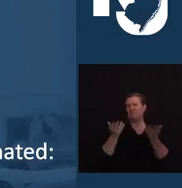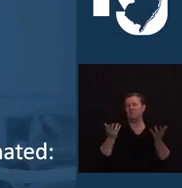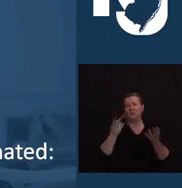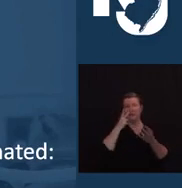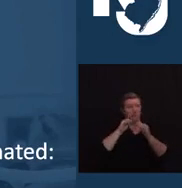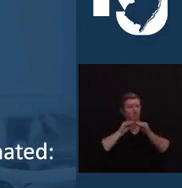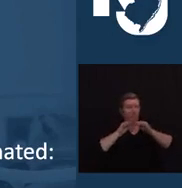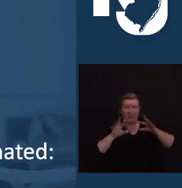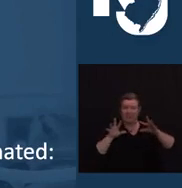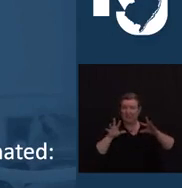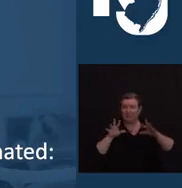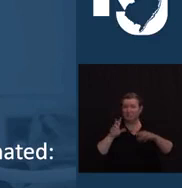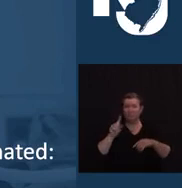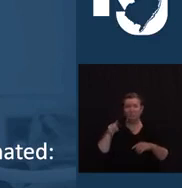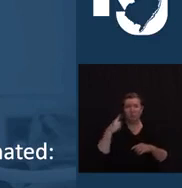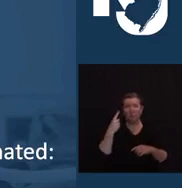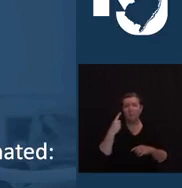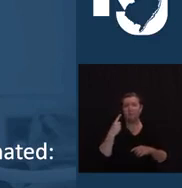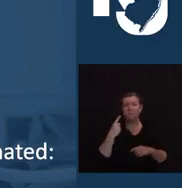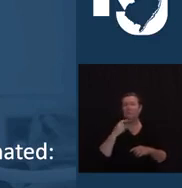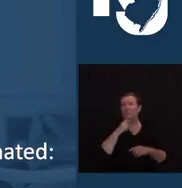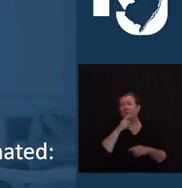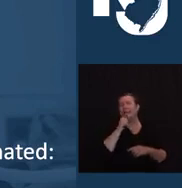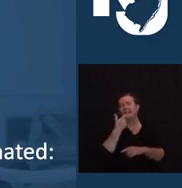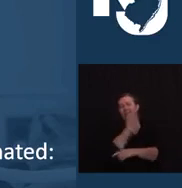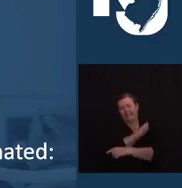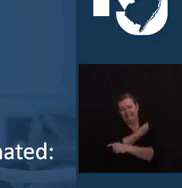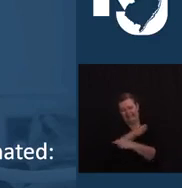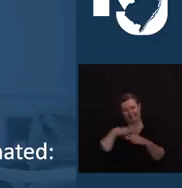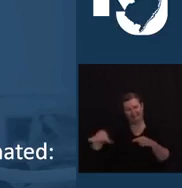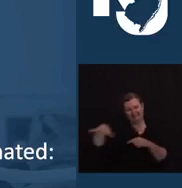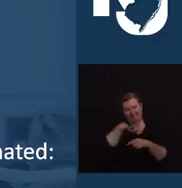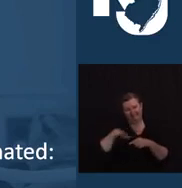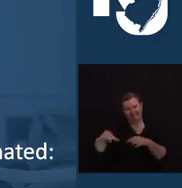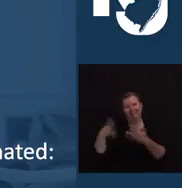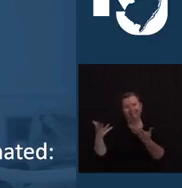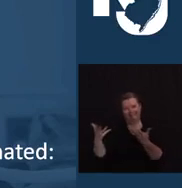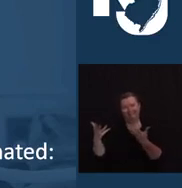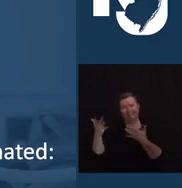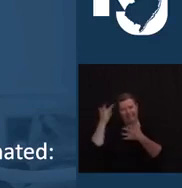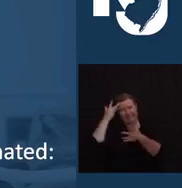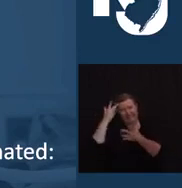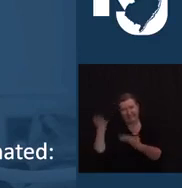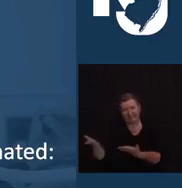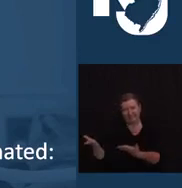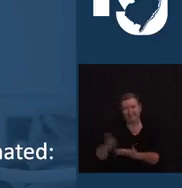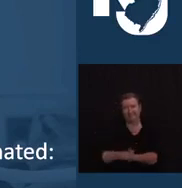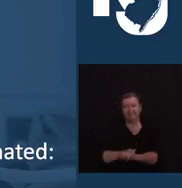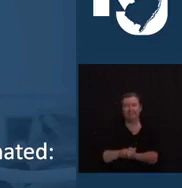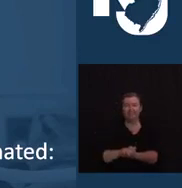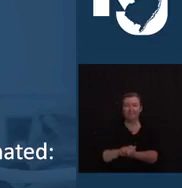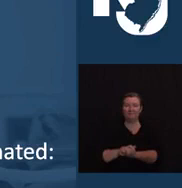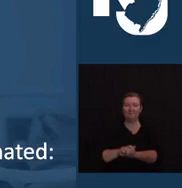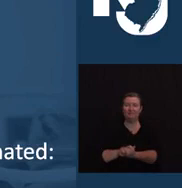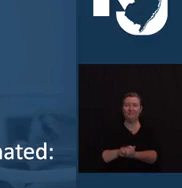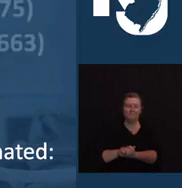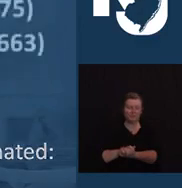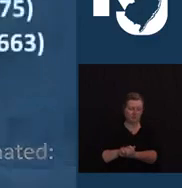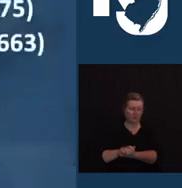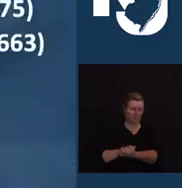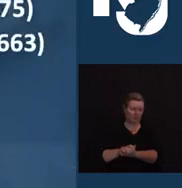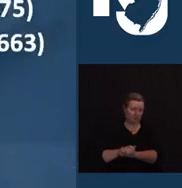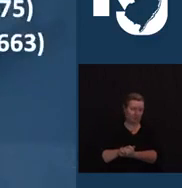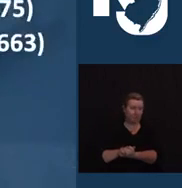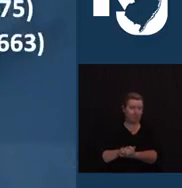Those who are fully vaccinated and are overwhelmingly protected at every stage. And